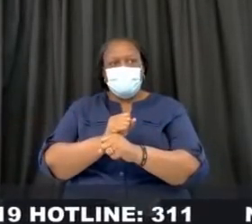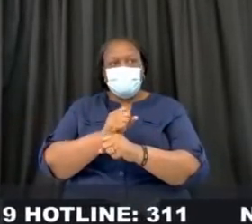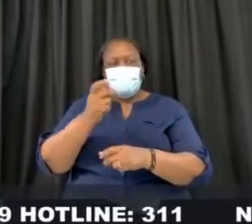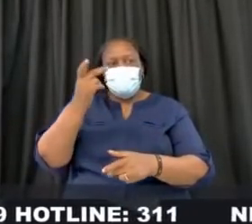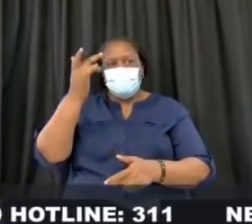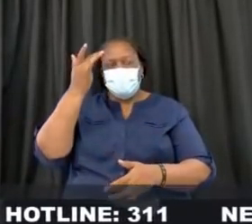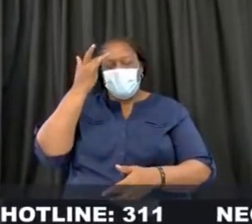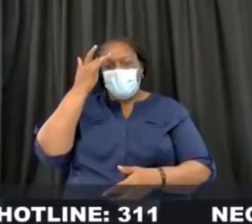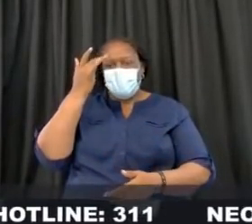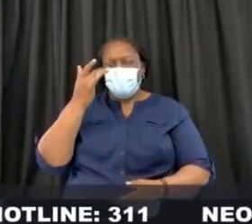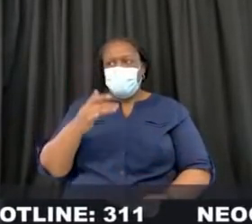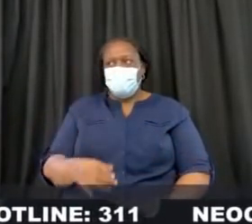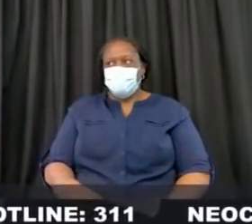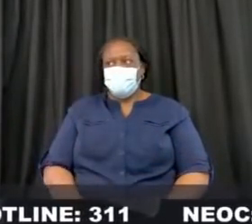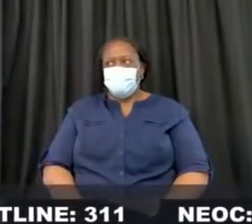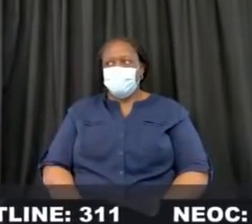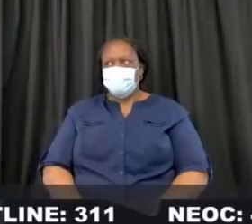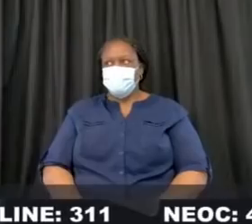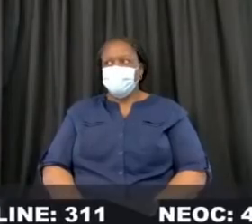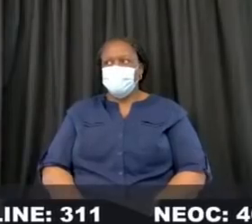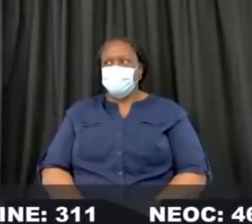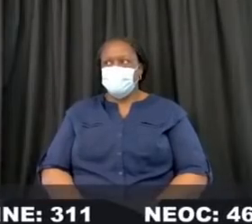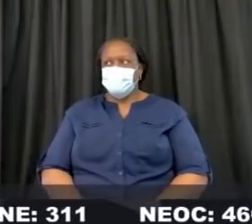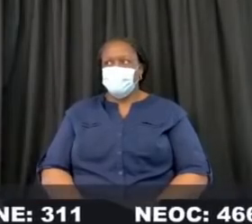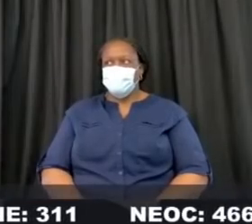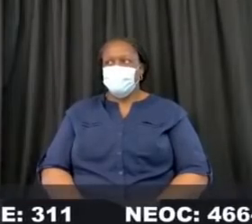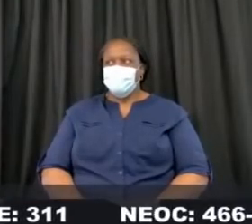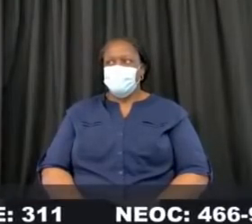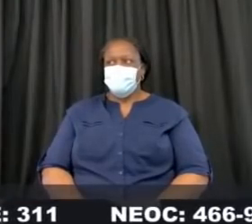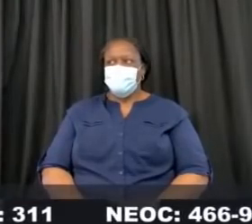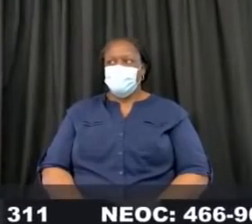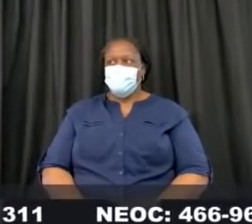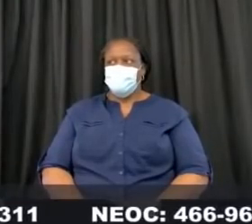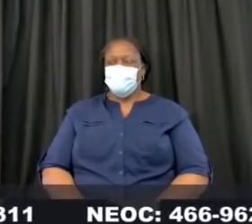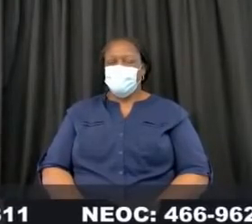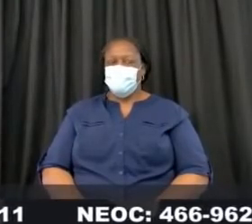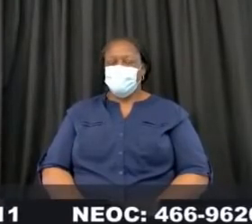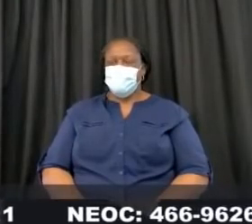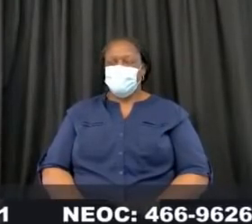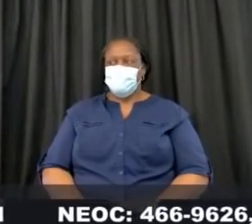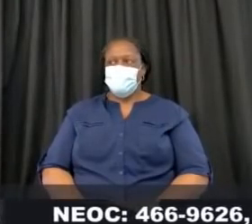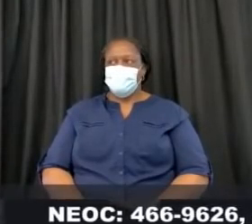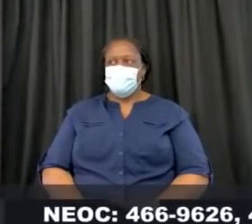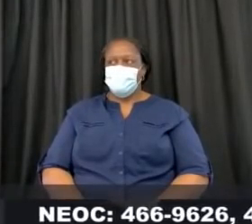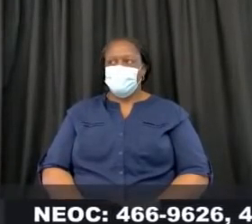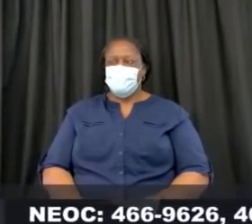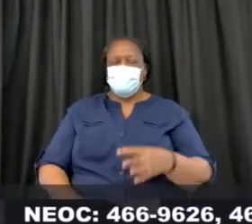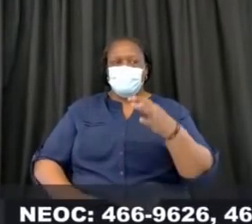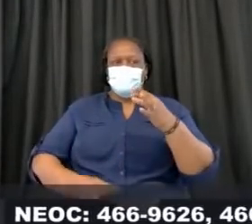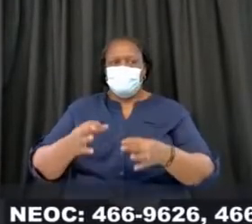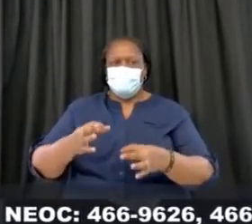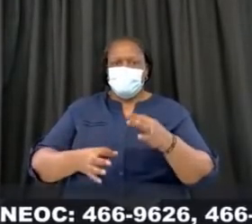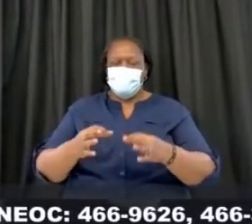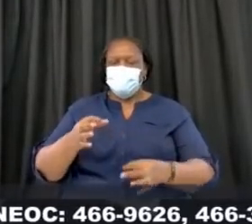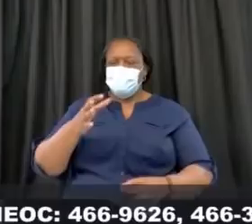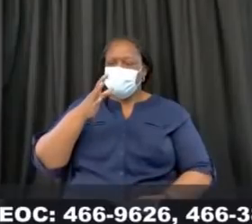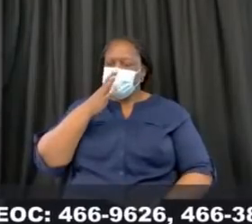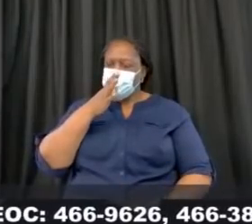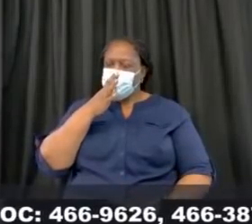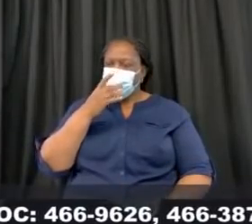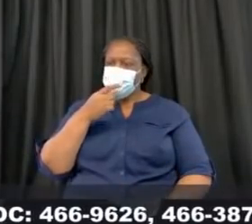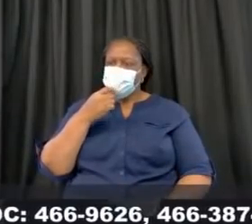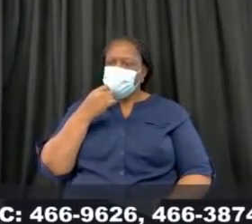All right, so if a mom is leaving home early, I'm sure that child is left